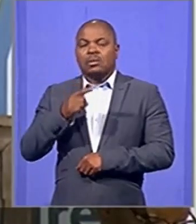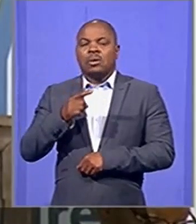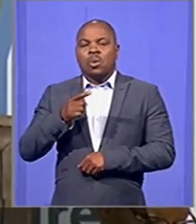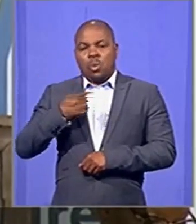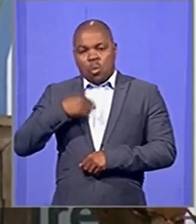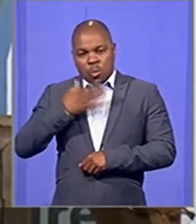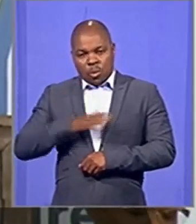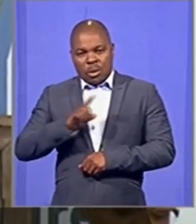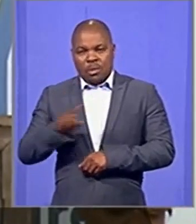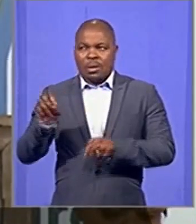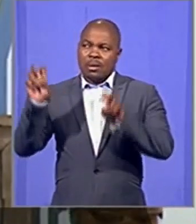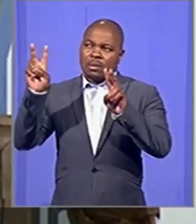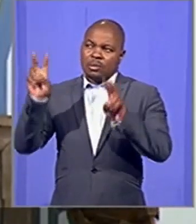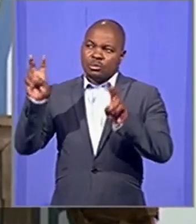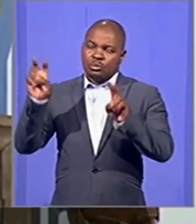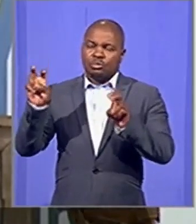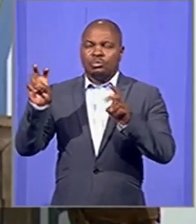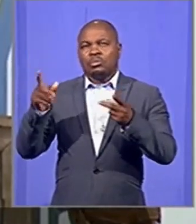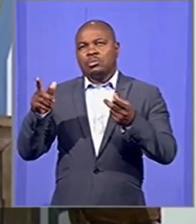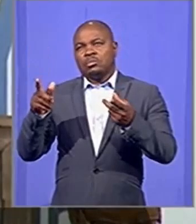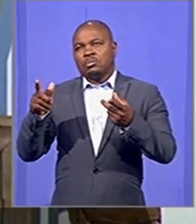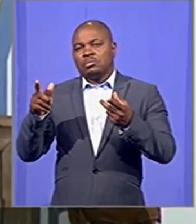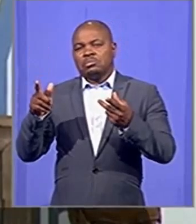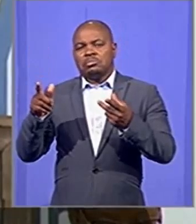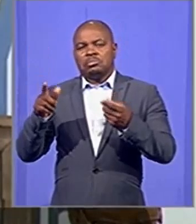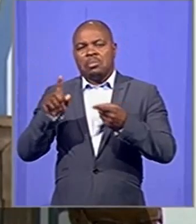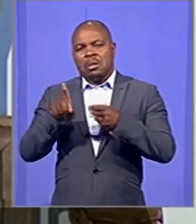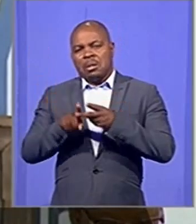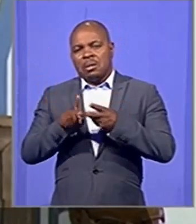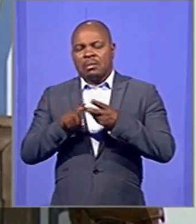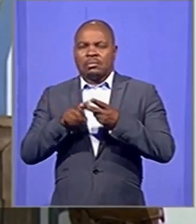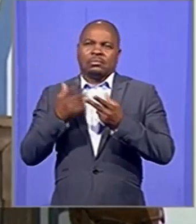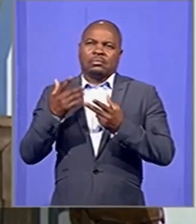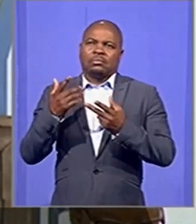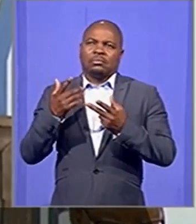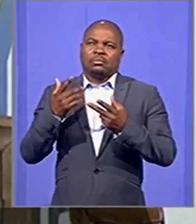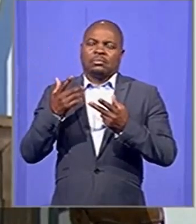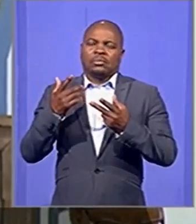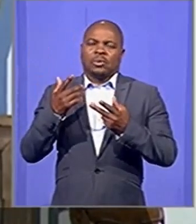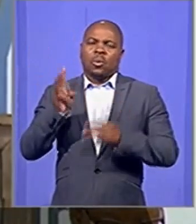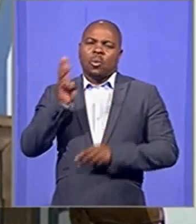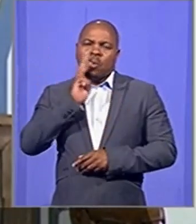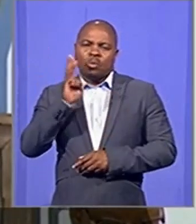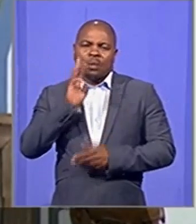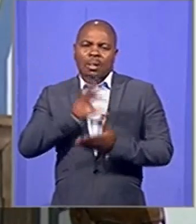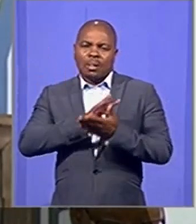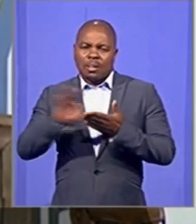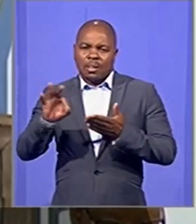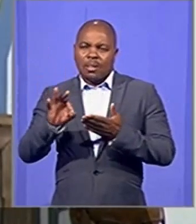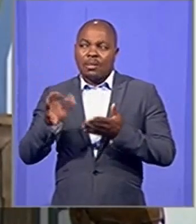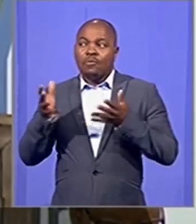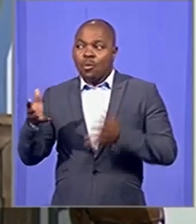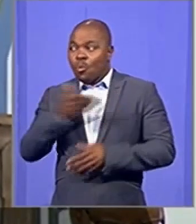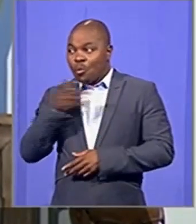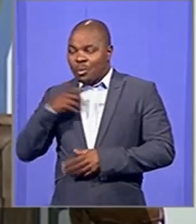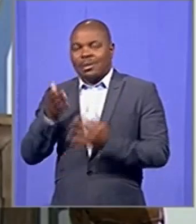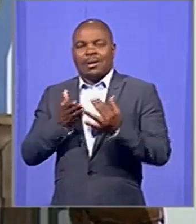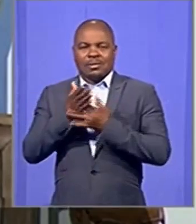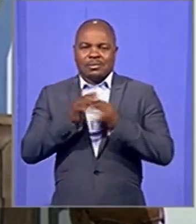interface the issues pertaining to safe access to clean water for women,